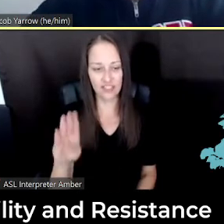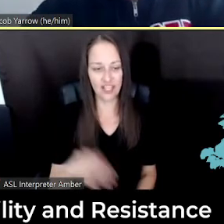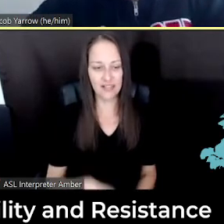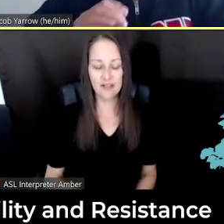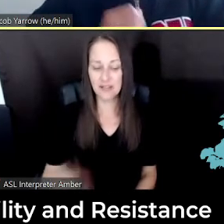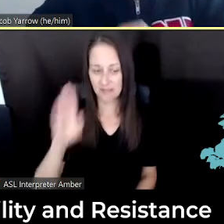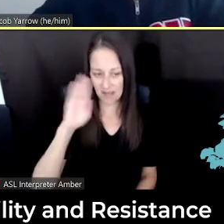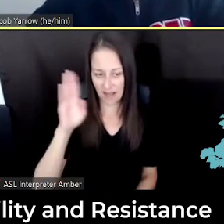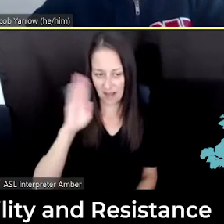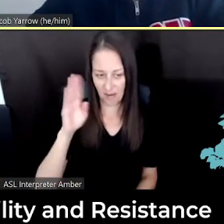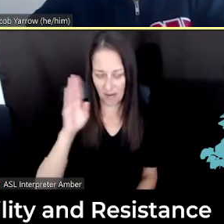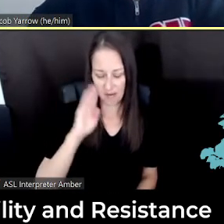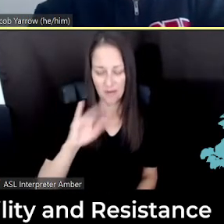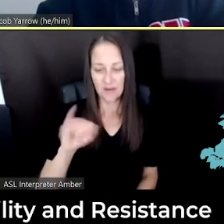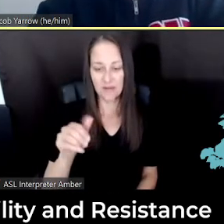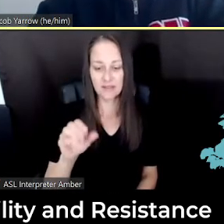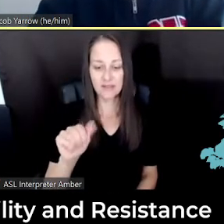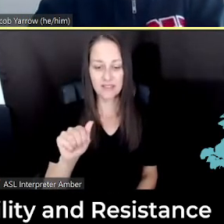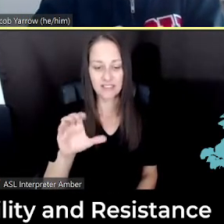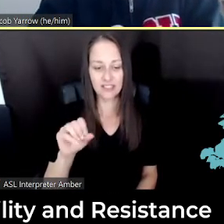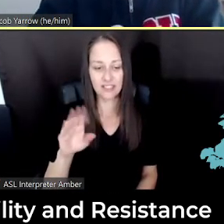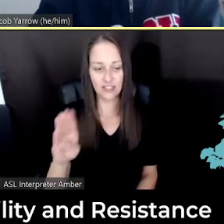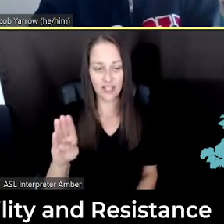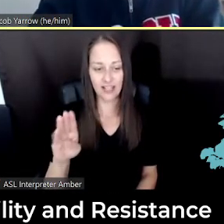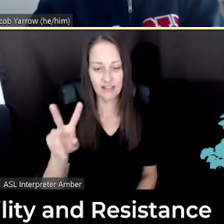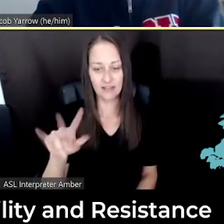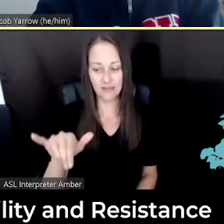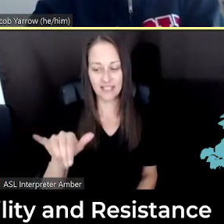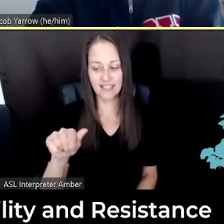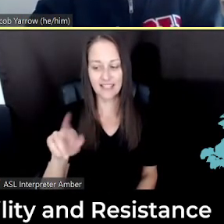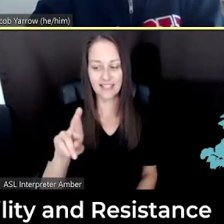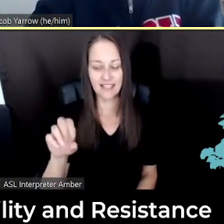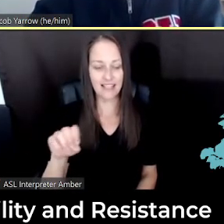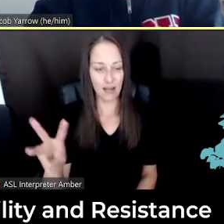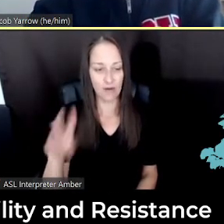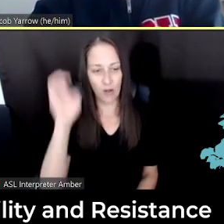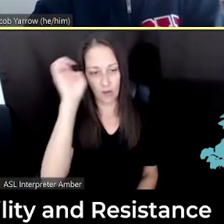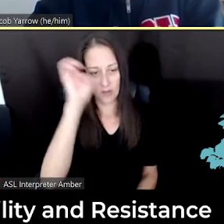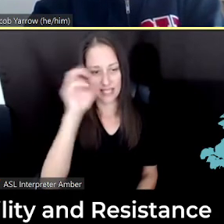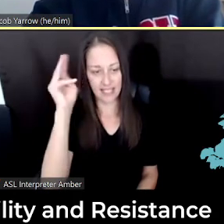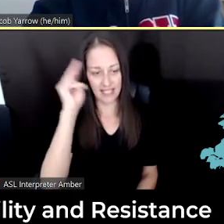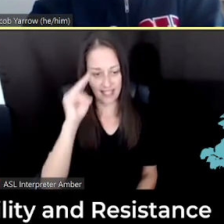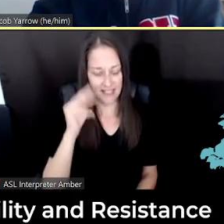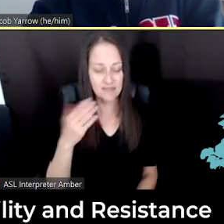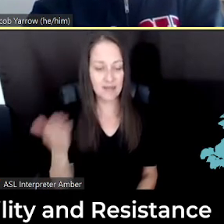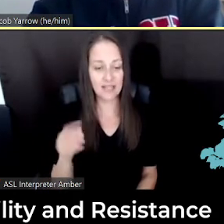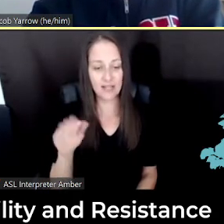everyone. I'm Jacob Yarrow, he, him, and I'm in Sonoma County, California.